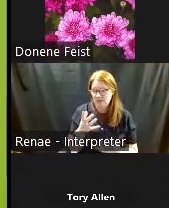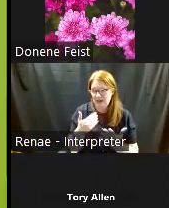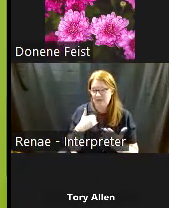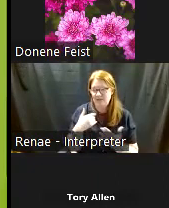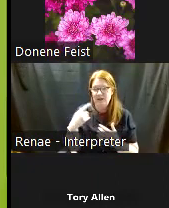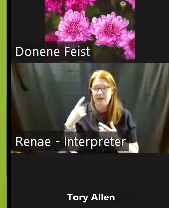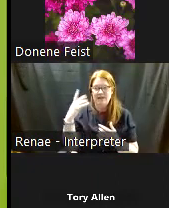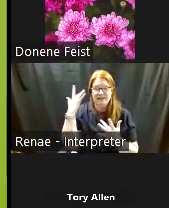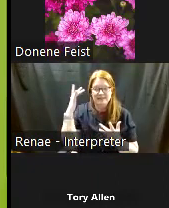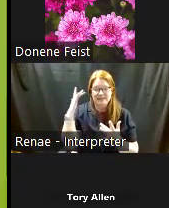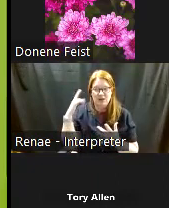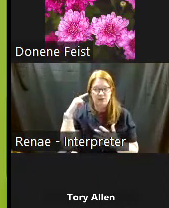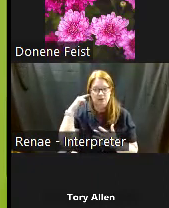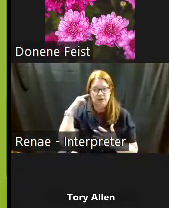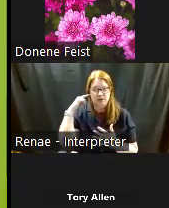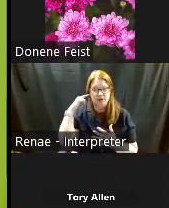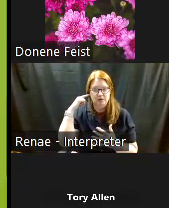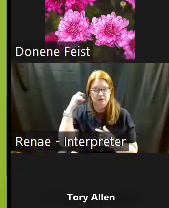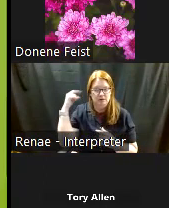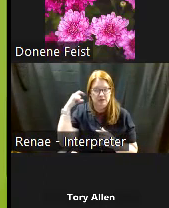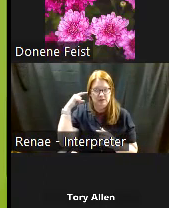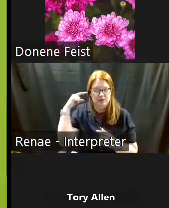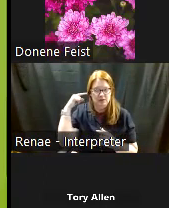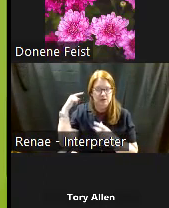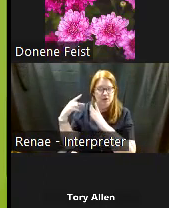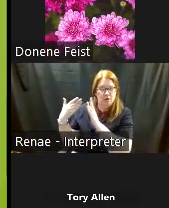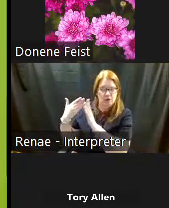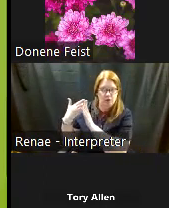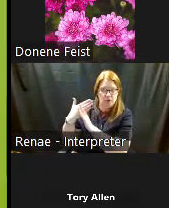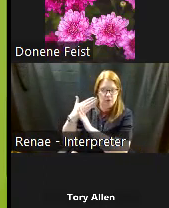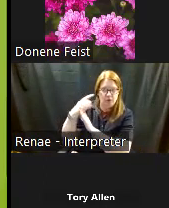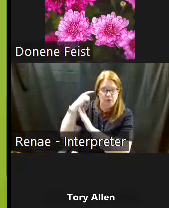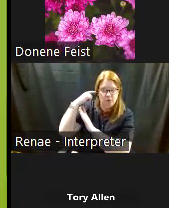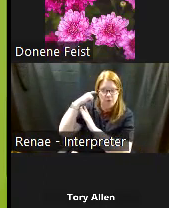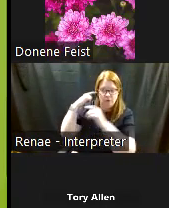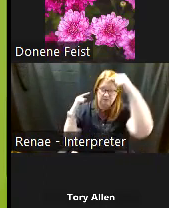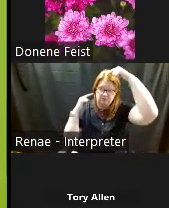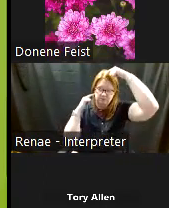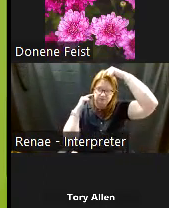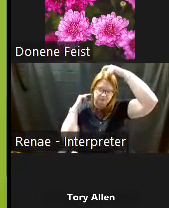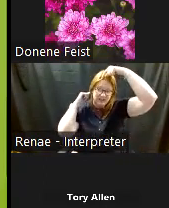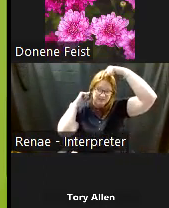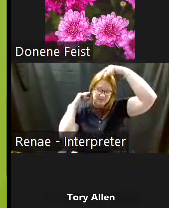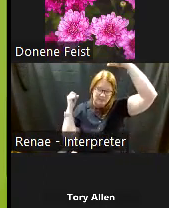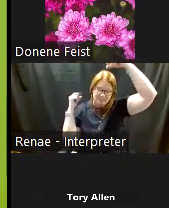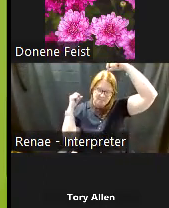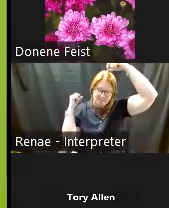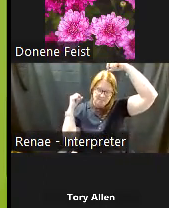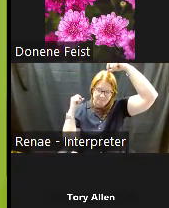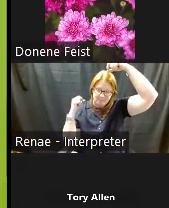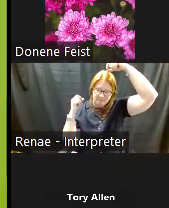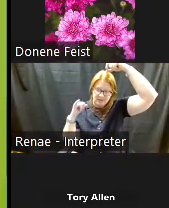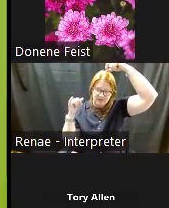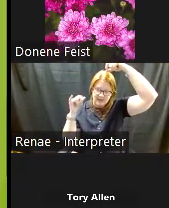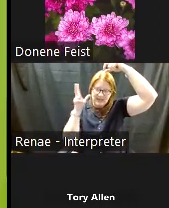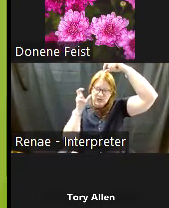in, just like we watched in the video. So the sound will go through the headphone, and then we're using the stickers to record that hearing nerve response to the sound